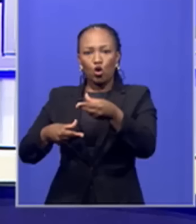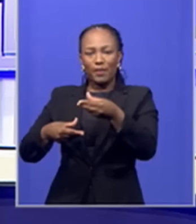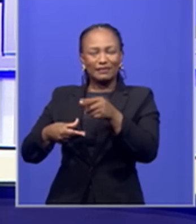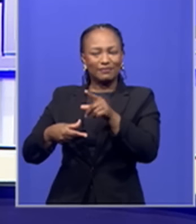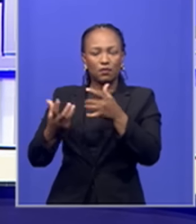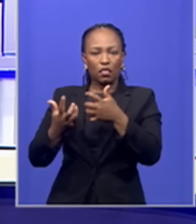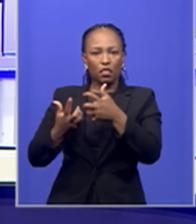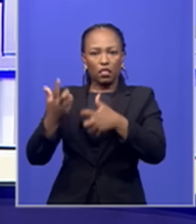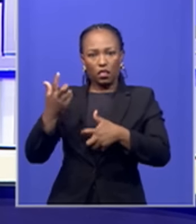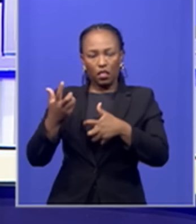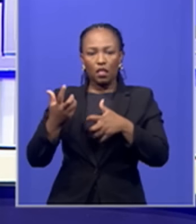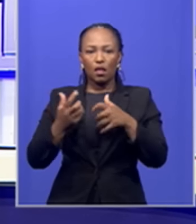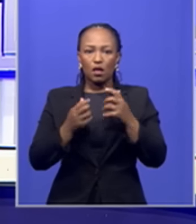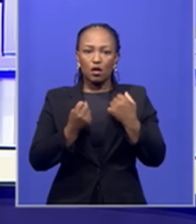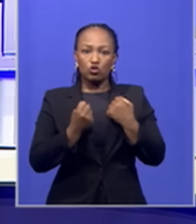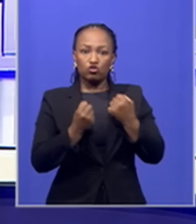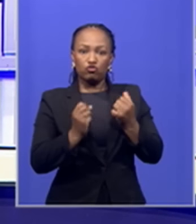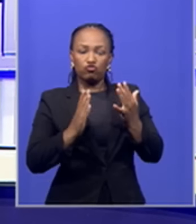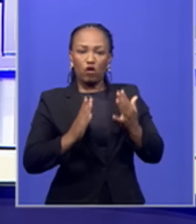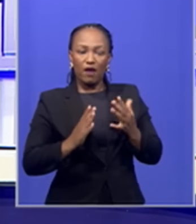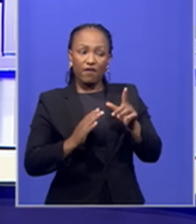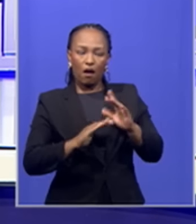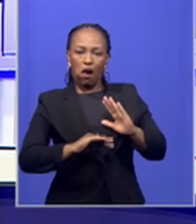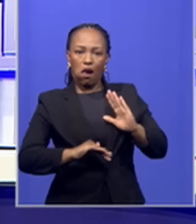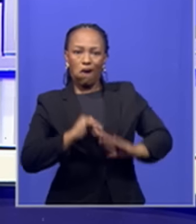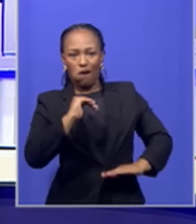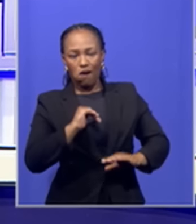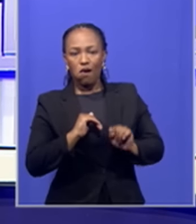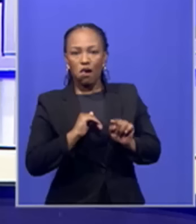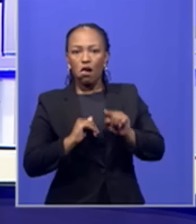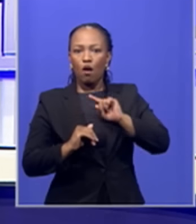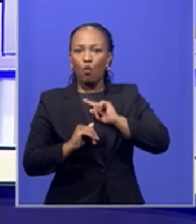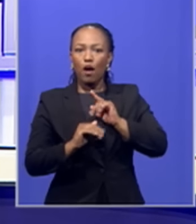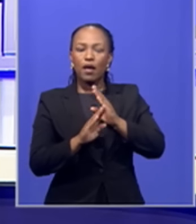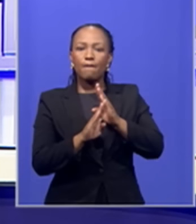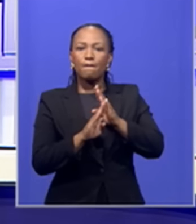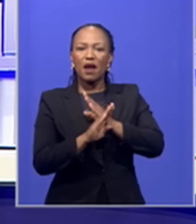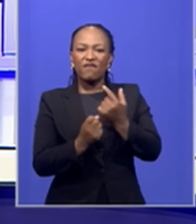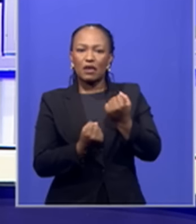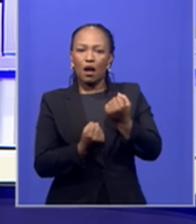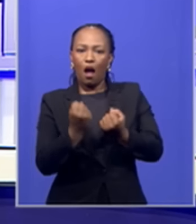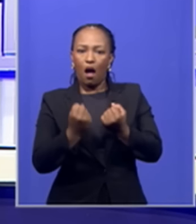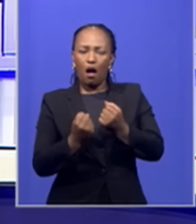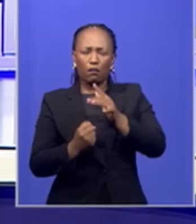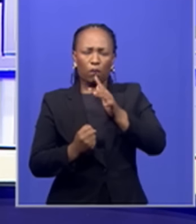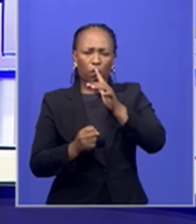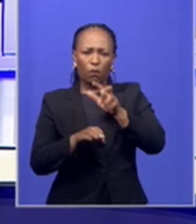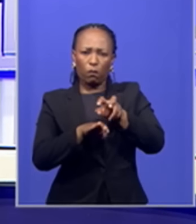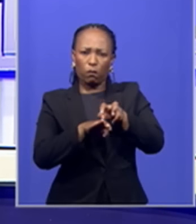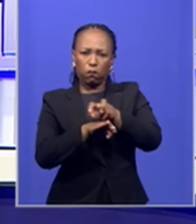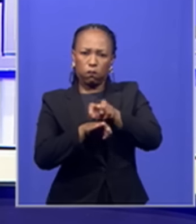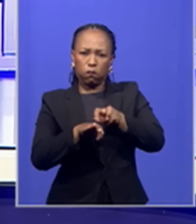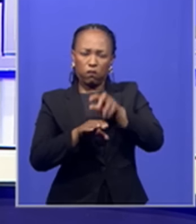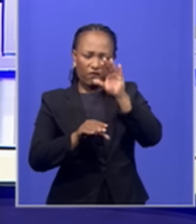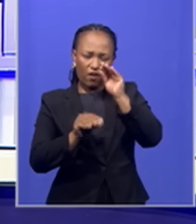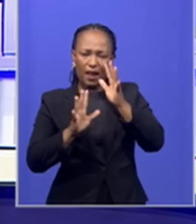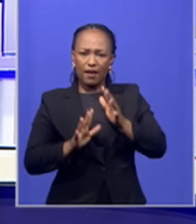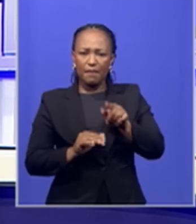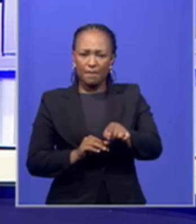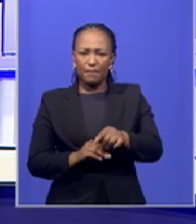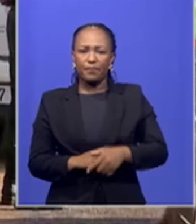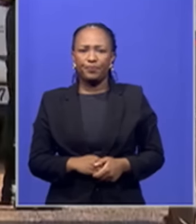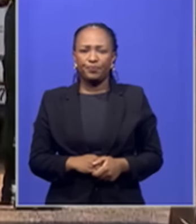dira. Mokgweetsi o ne gape a duedisiwa madi a kotlhao ka ntlha ya go tlatsa sepalangwa sa gagwe sa poraefete ka barutwana.